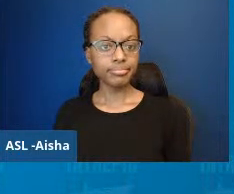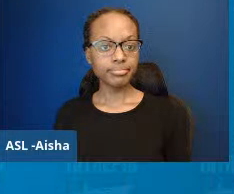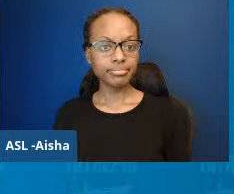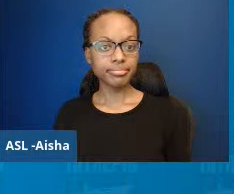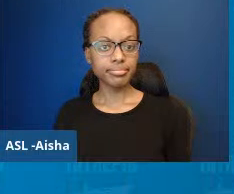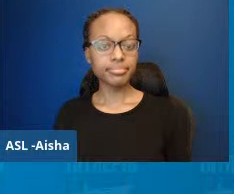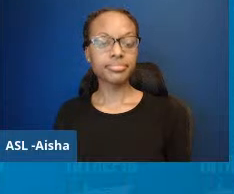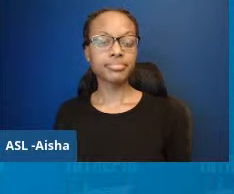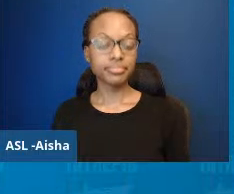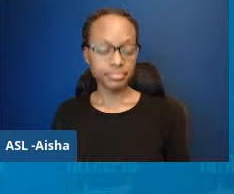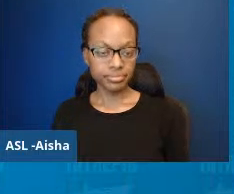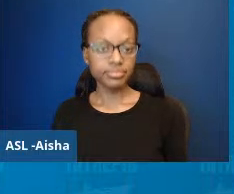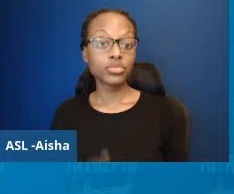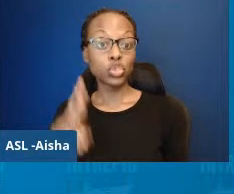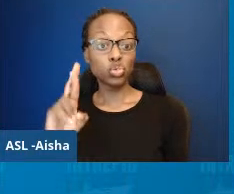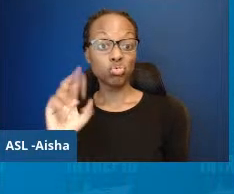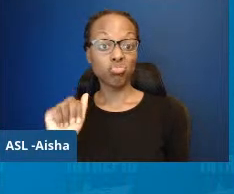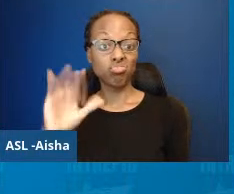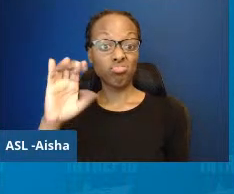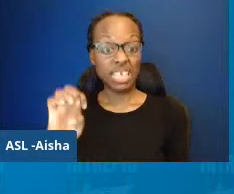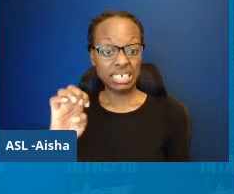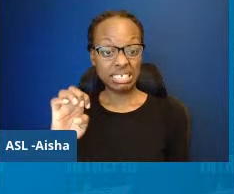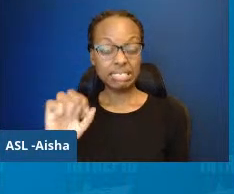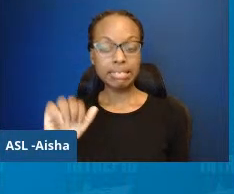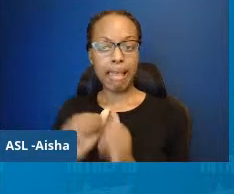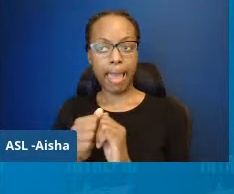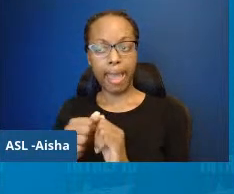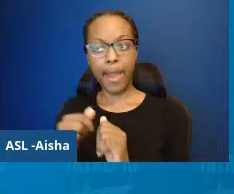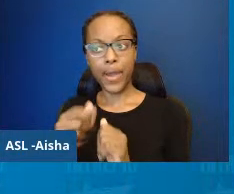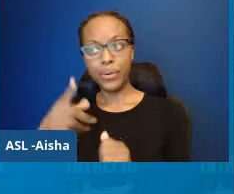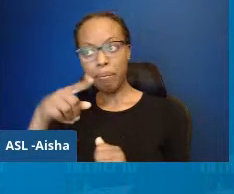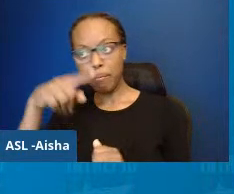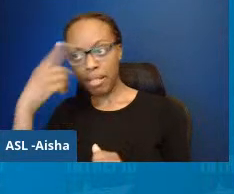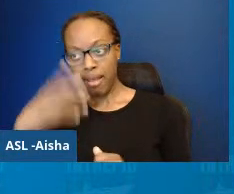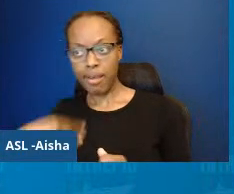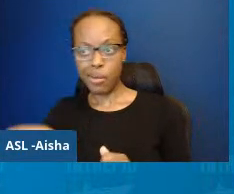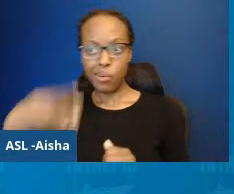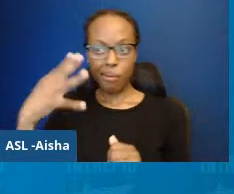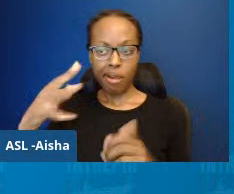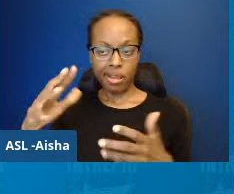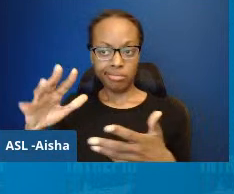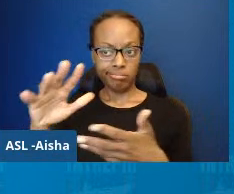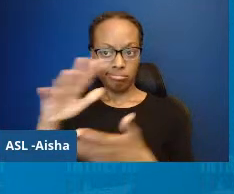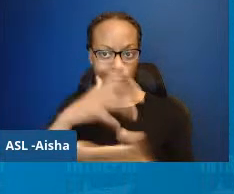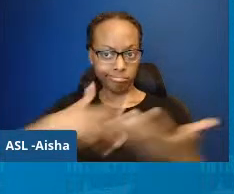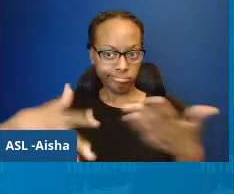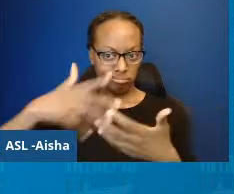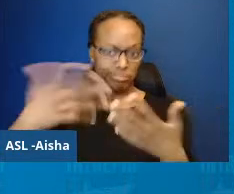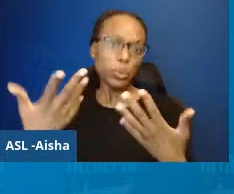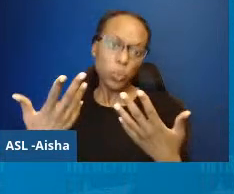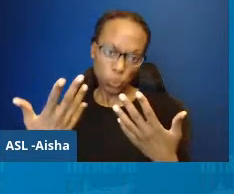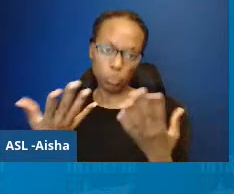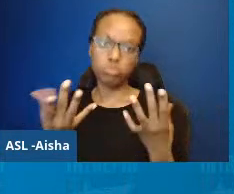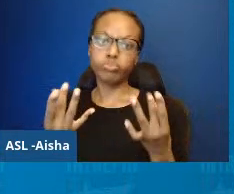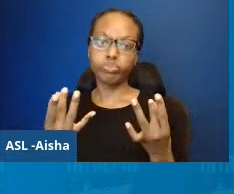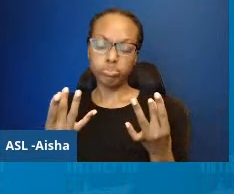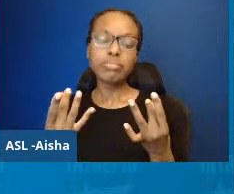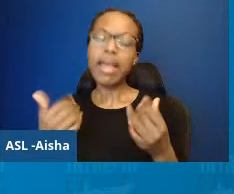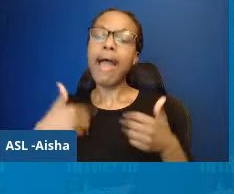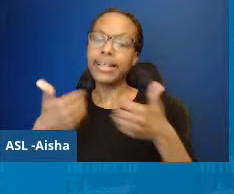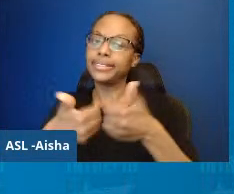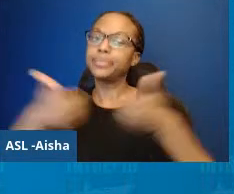Race and race relations on board Intrepid were definitely tricky. And so there was